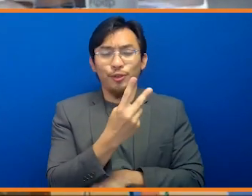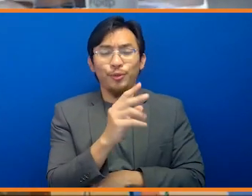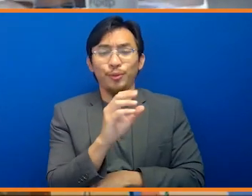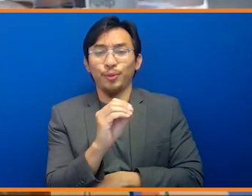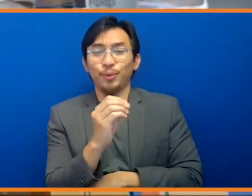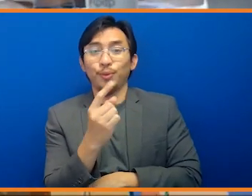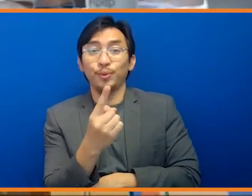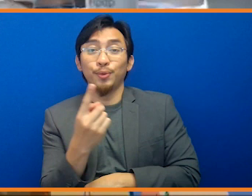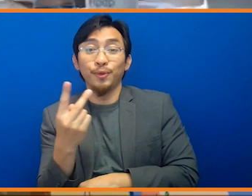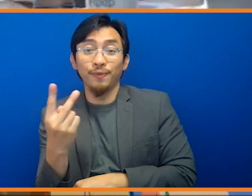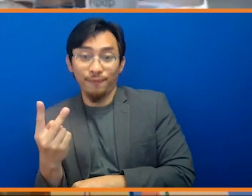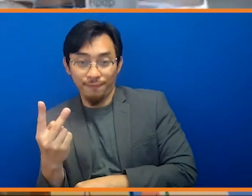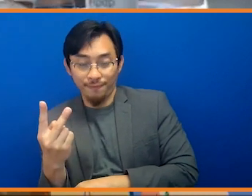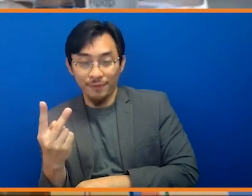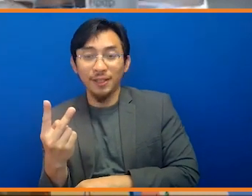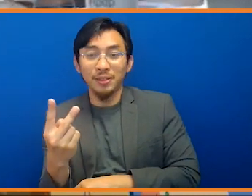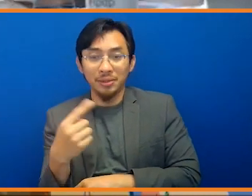2012.